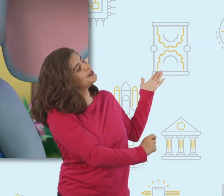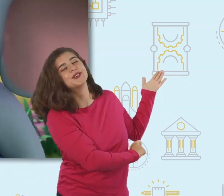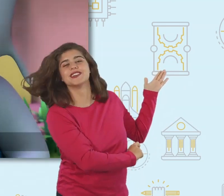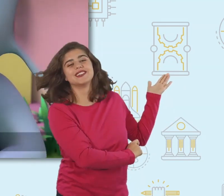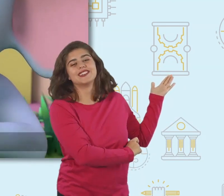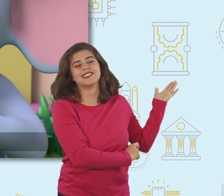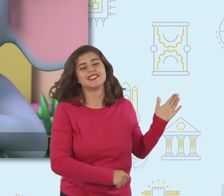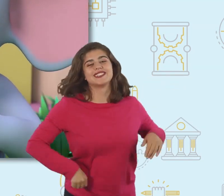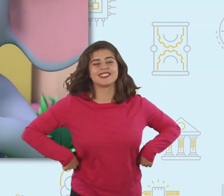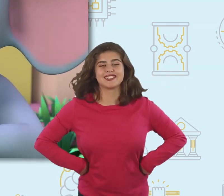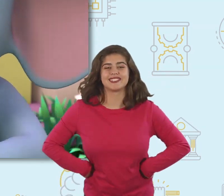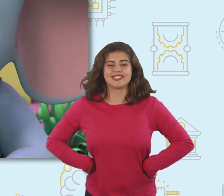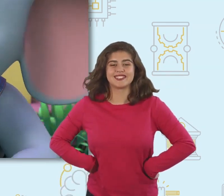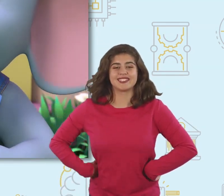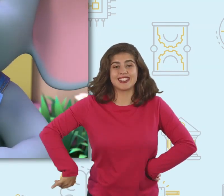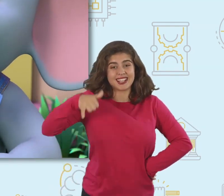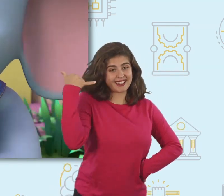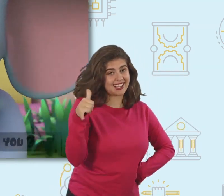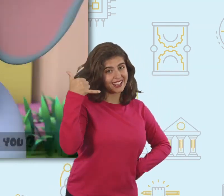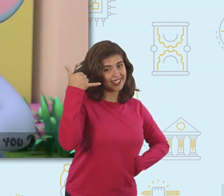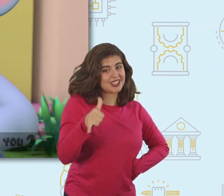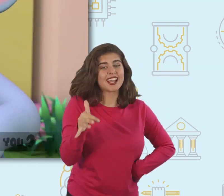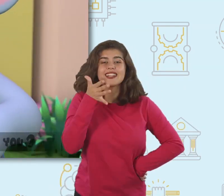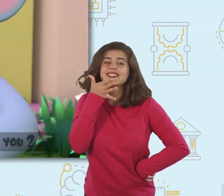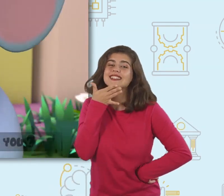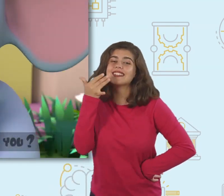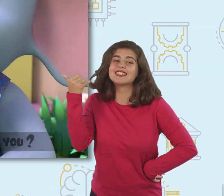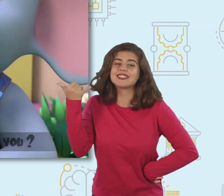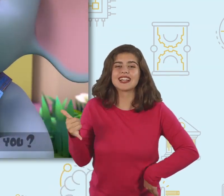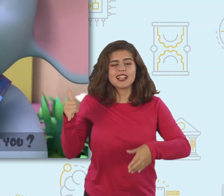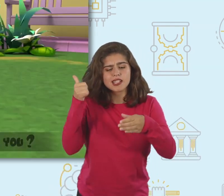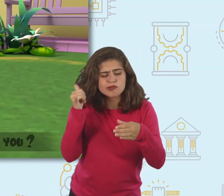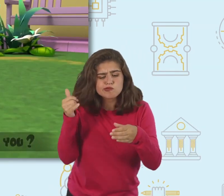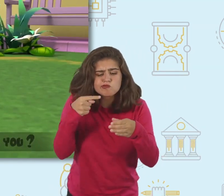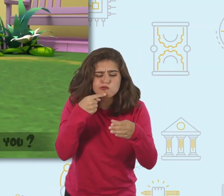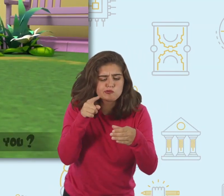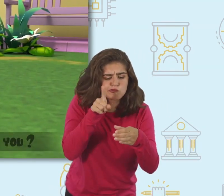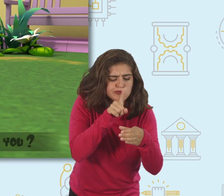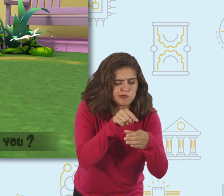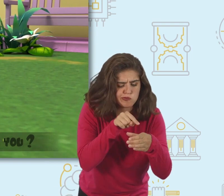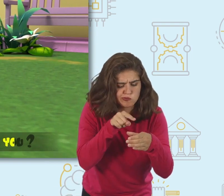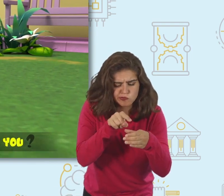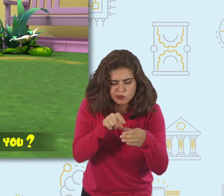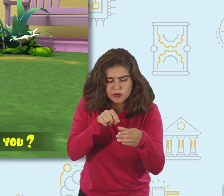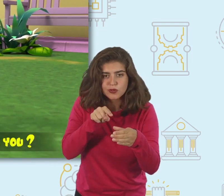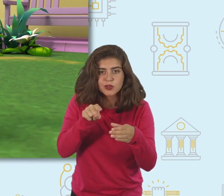you. Yellow. Yellow crayon, where